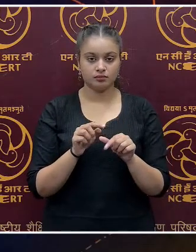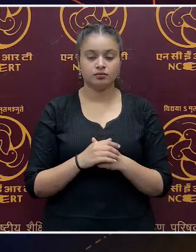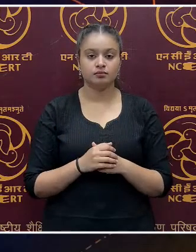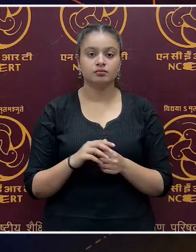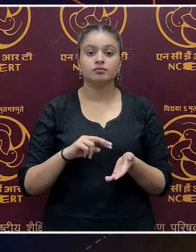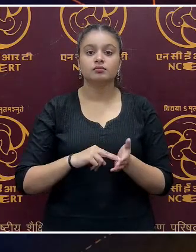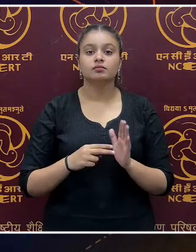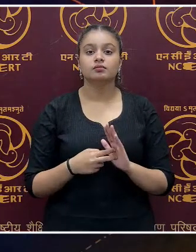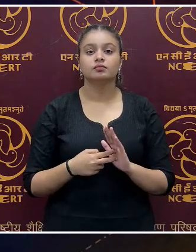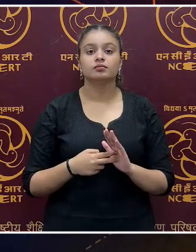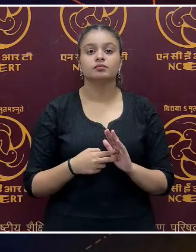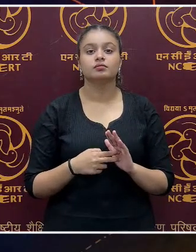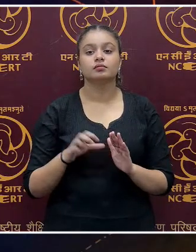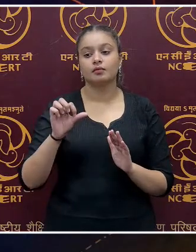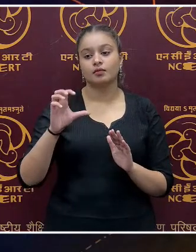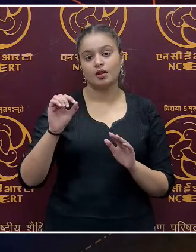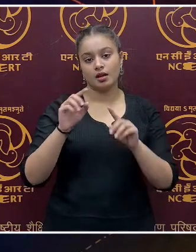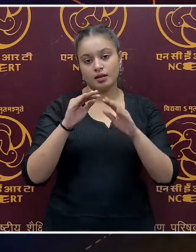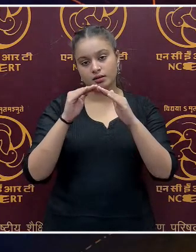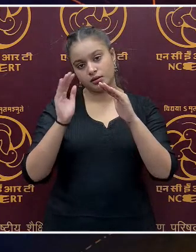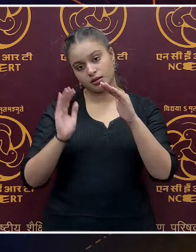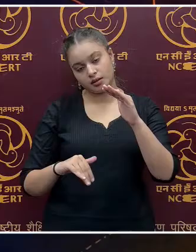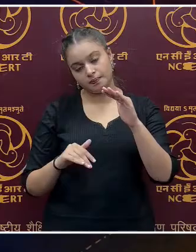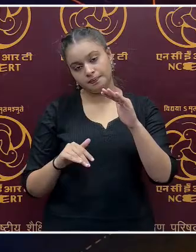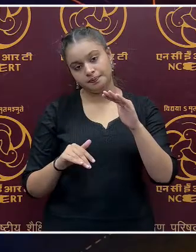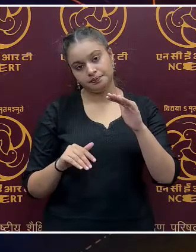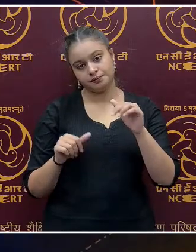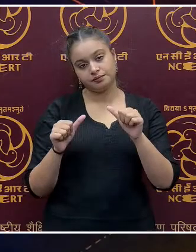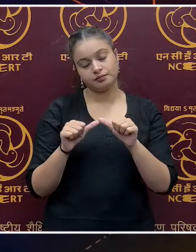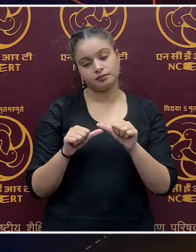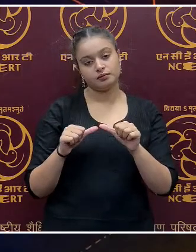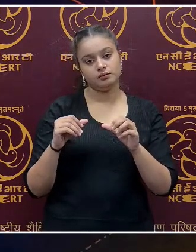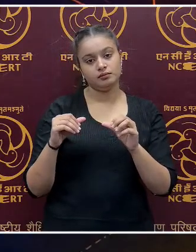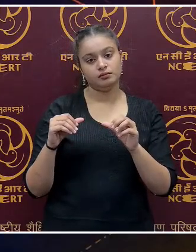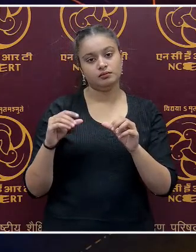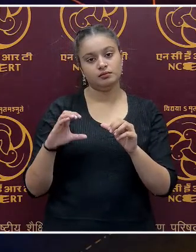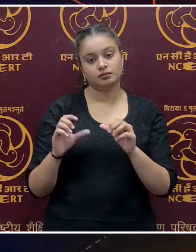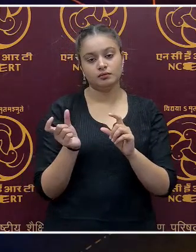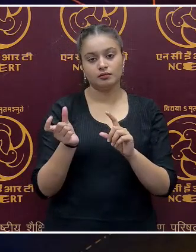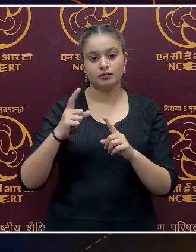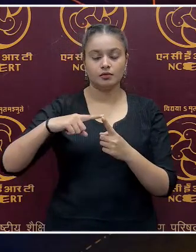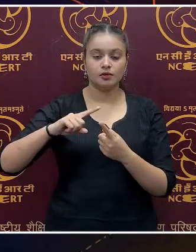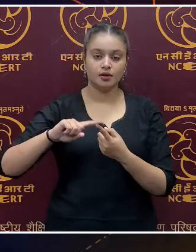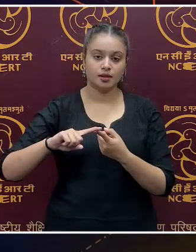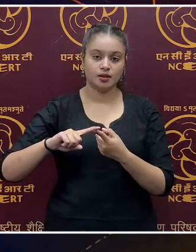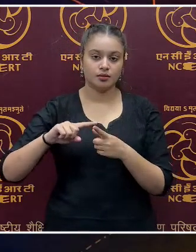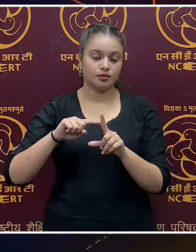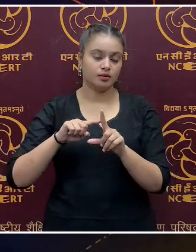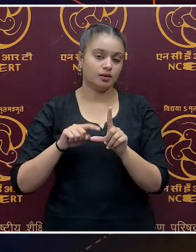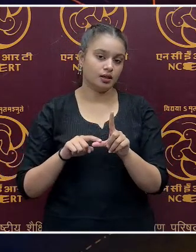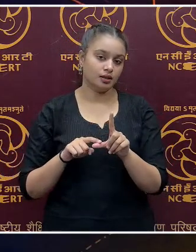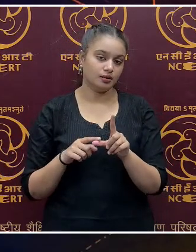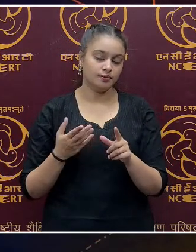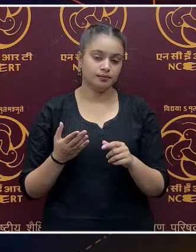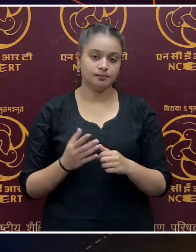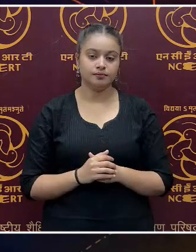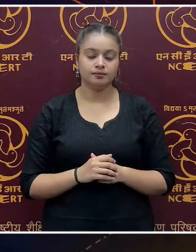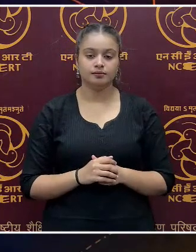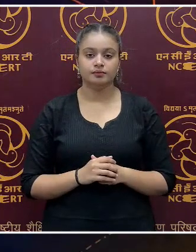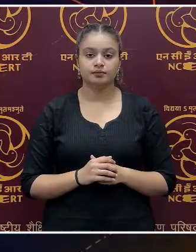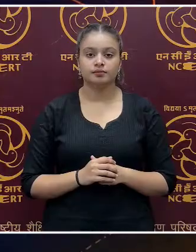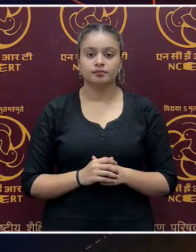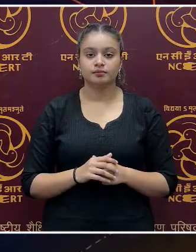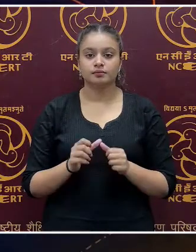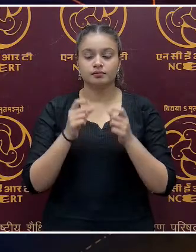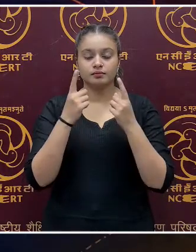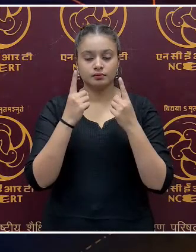means it's less than the right angle, obviously it's a acute angle. So we can check